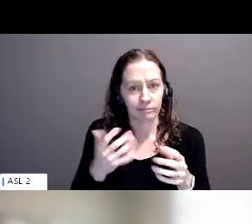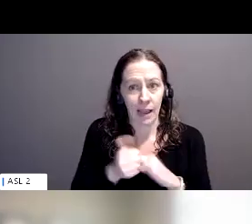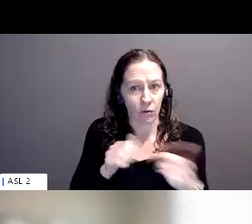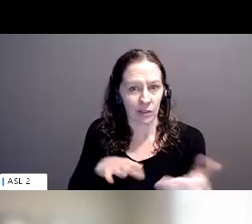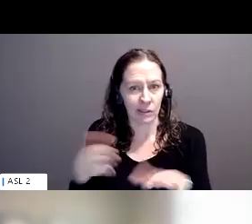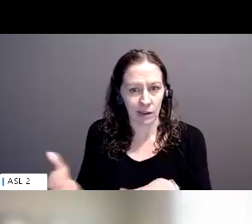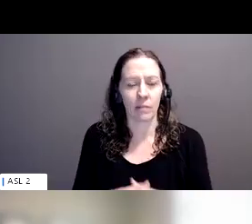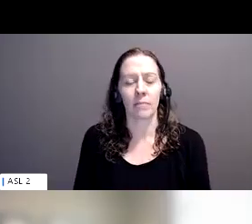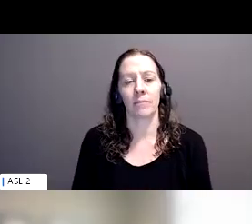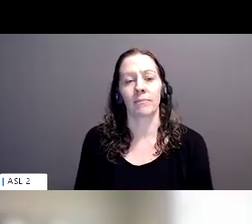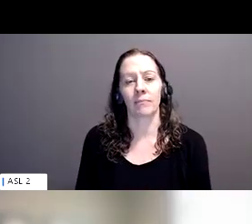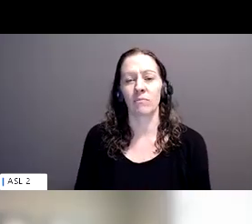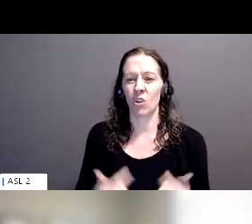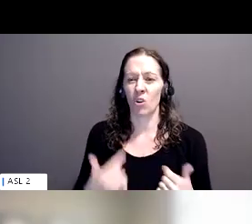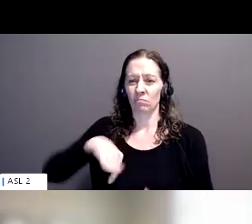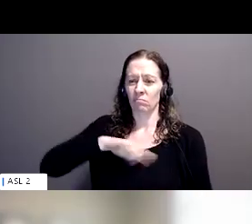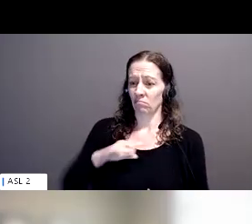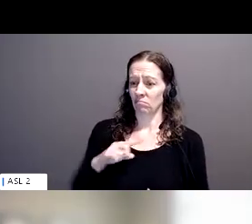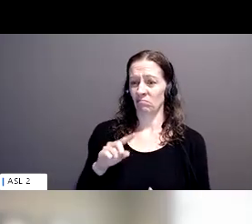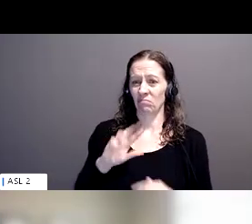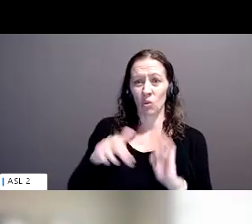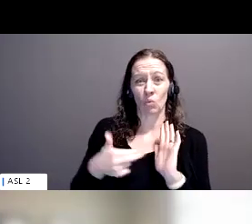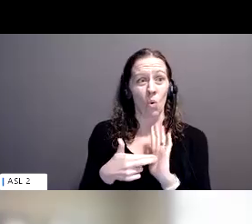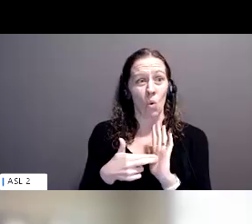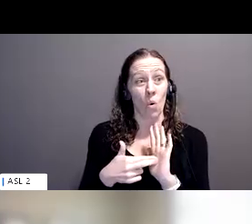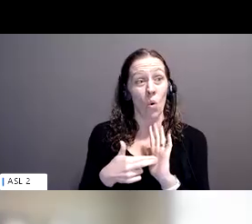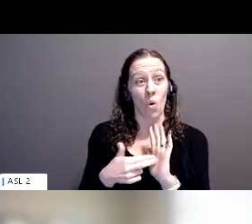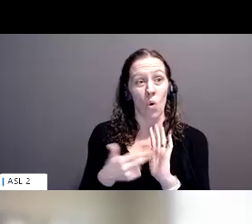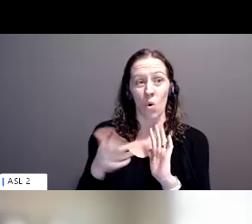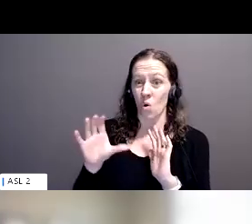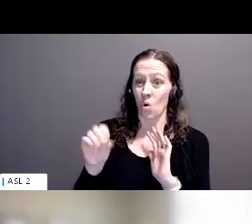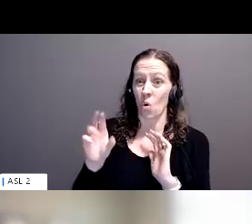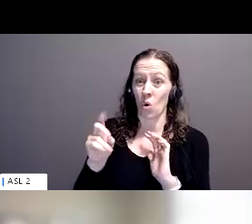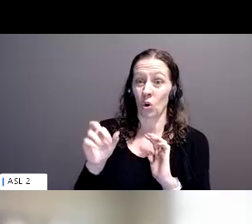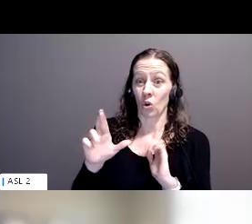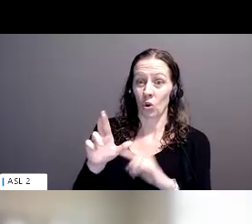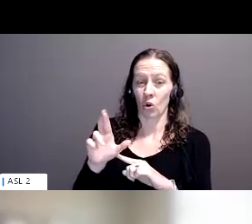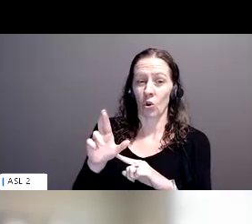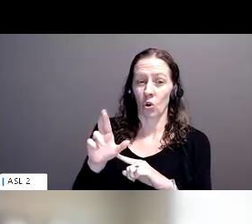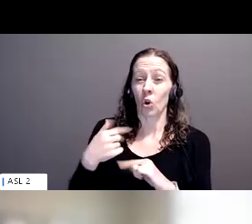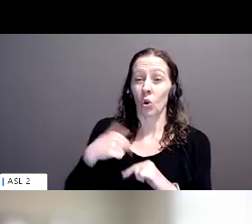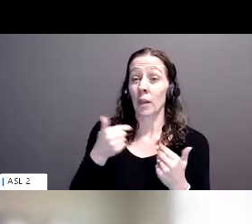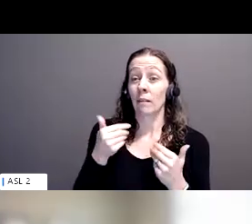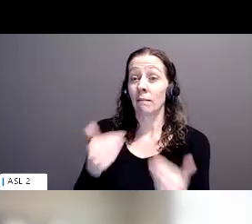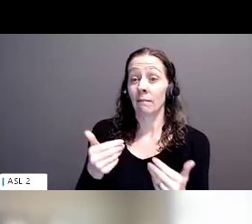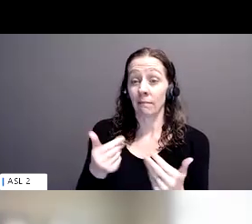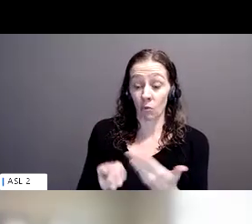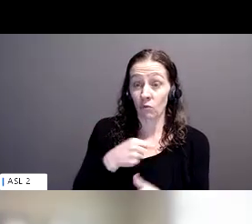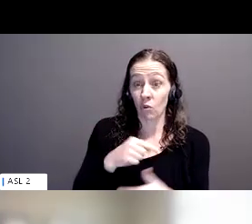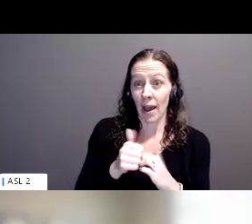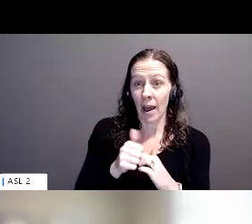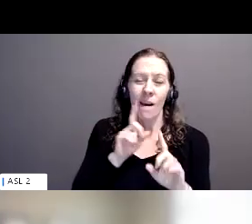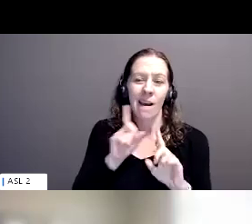What do we, as a coroner, we have to answer what we call the 5 questions: who